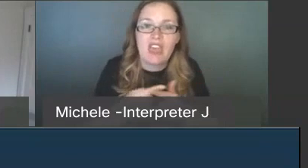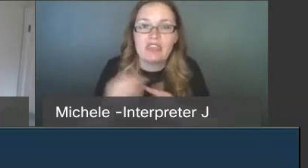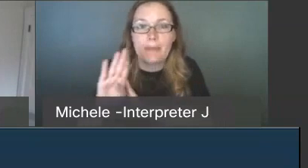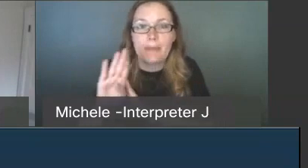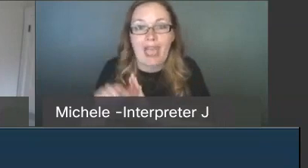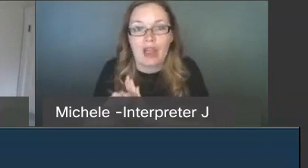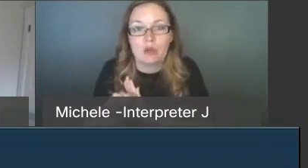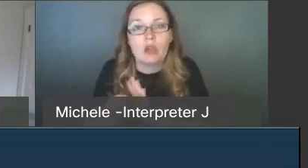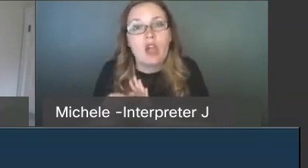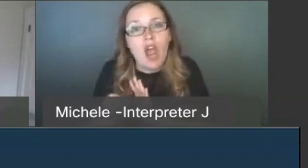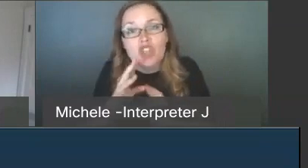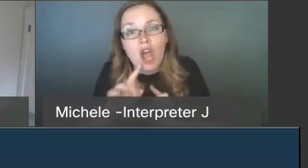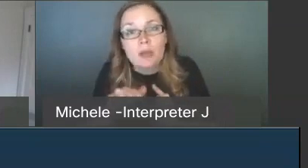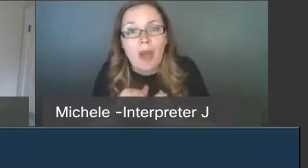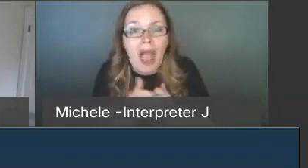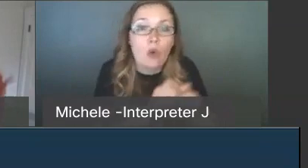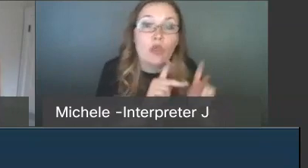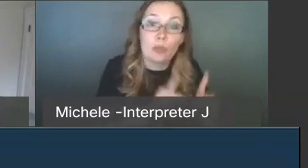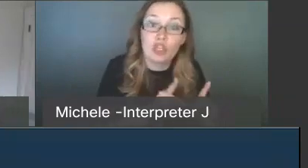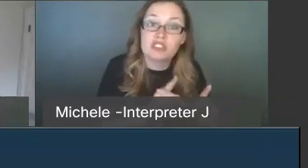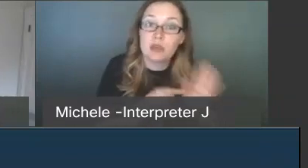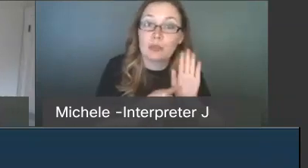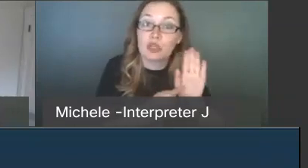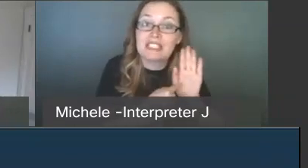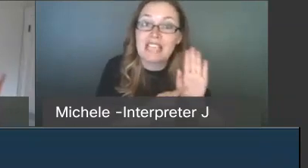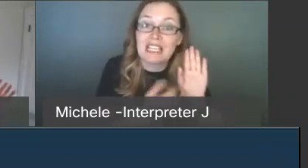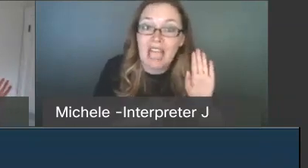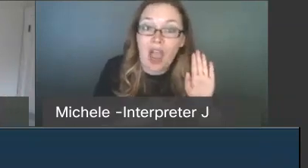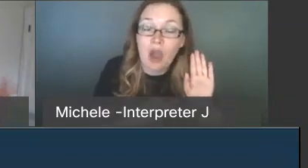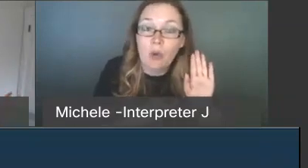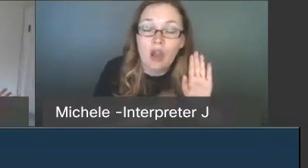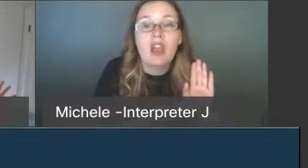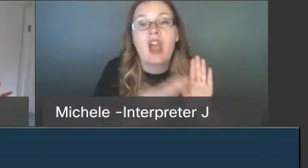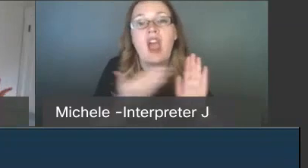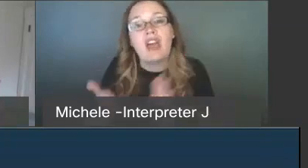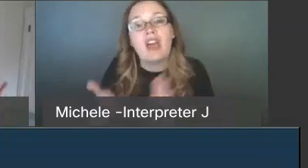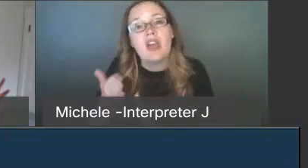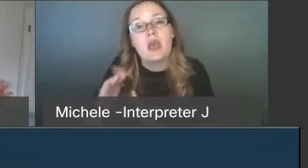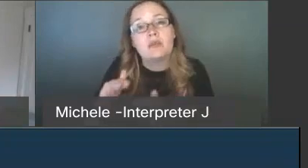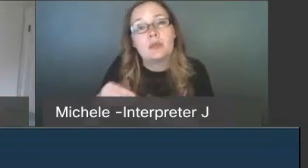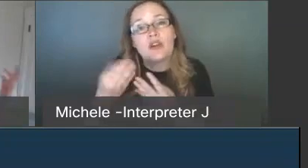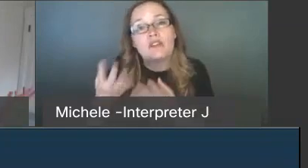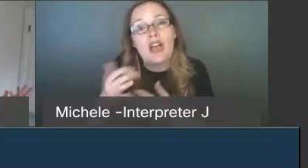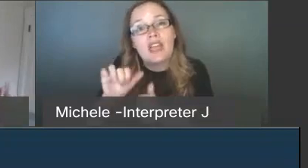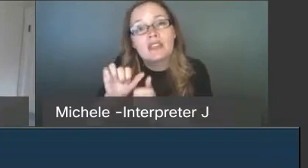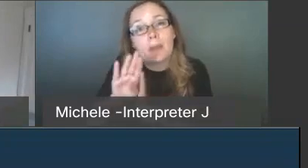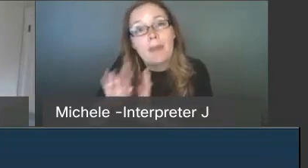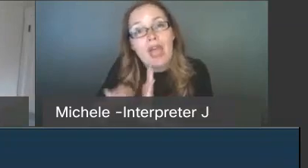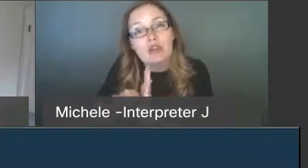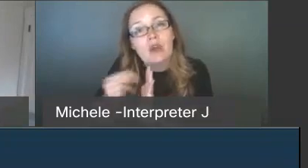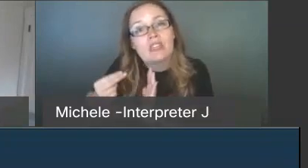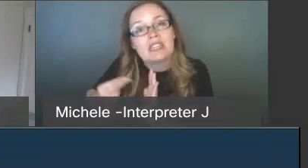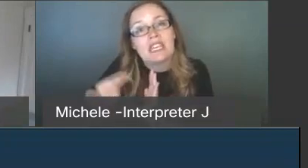So talk about how the individual is doing now, and then provide the historical context, like the history